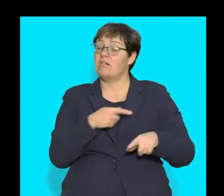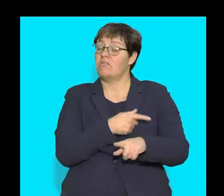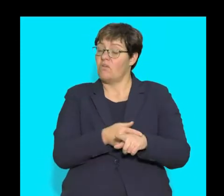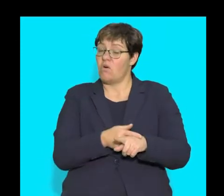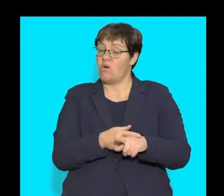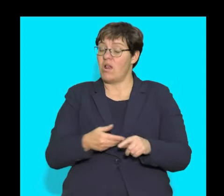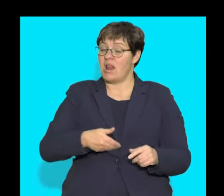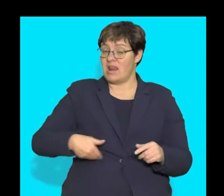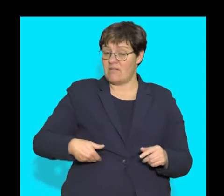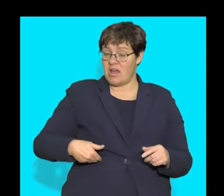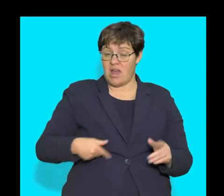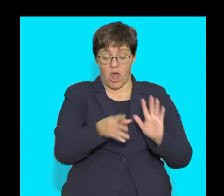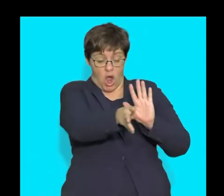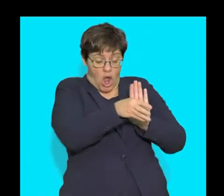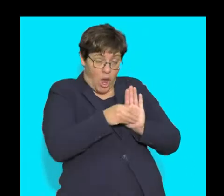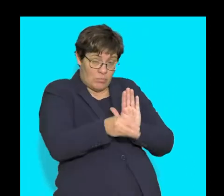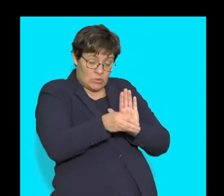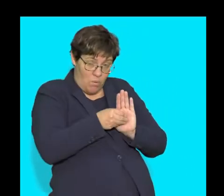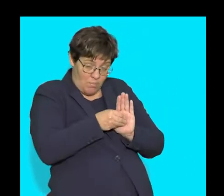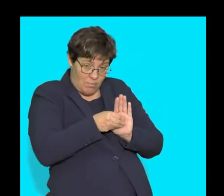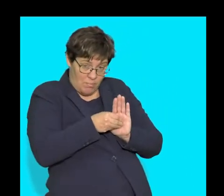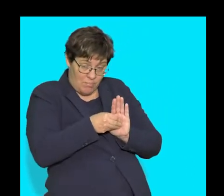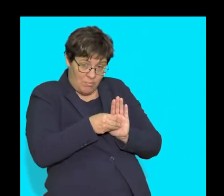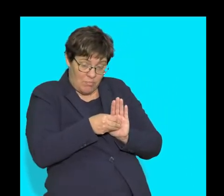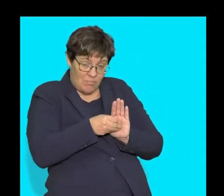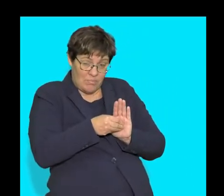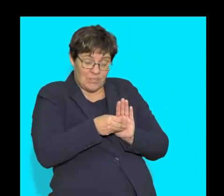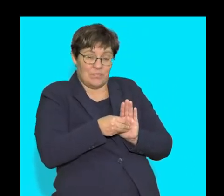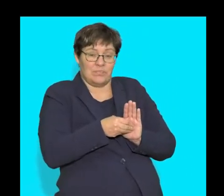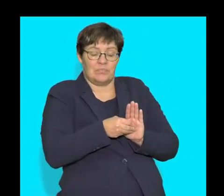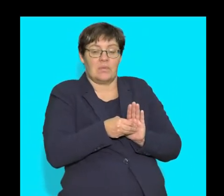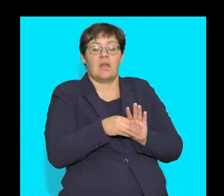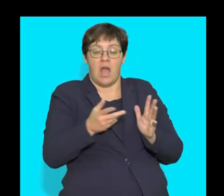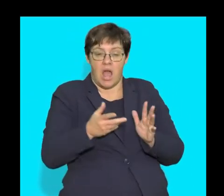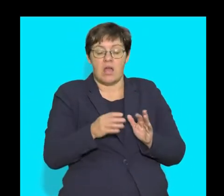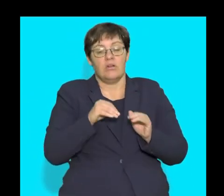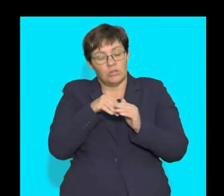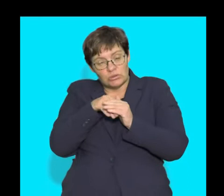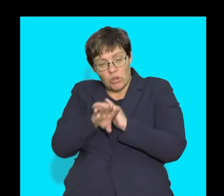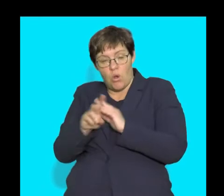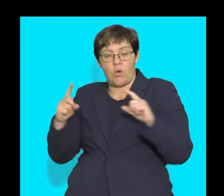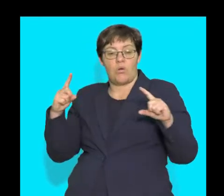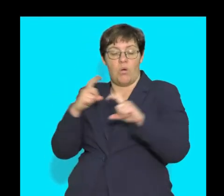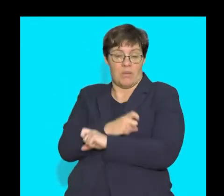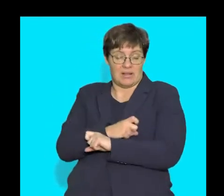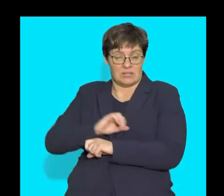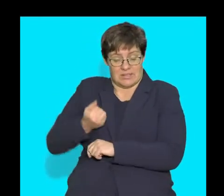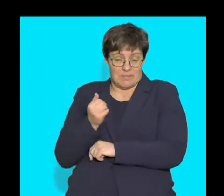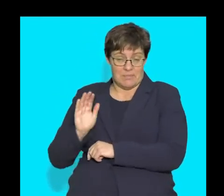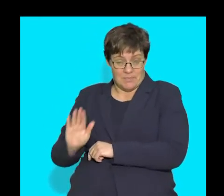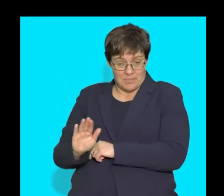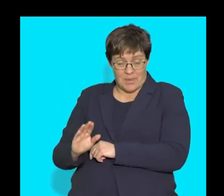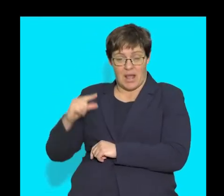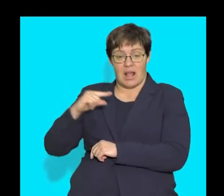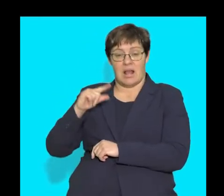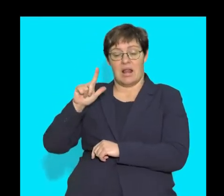by allowing the liver to absorb the glucose as indicated here and store that complex